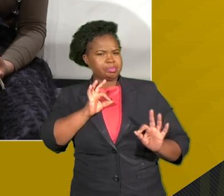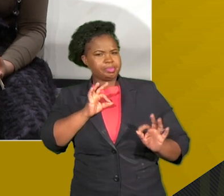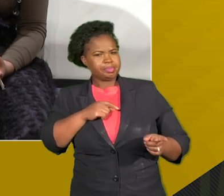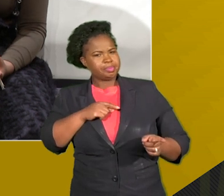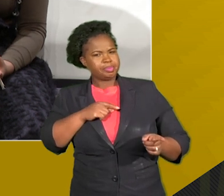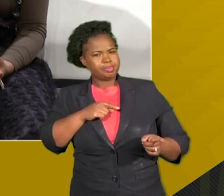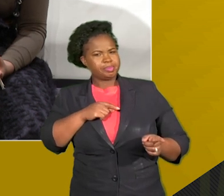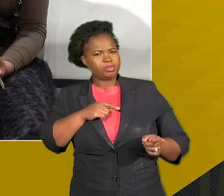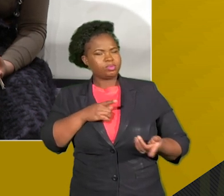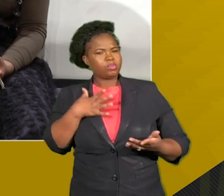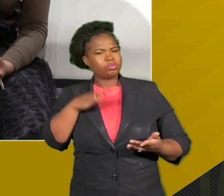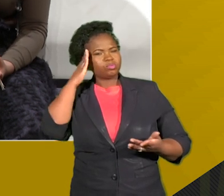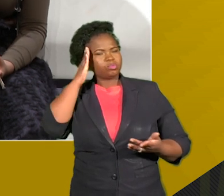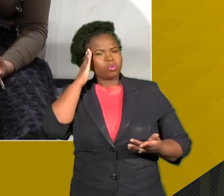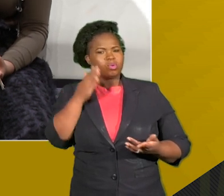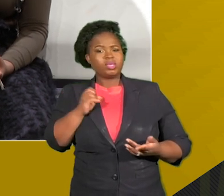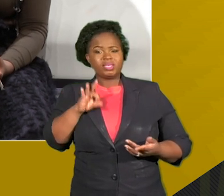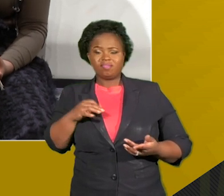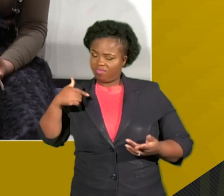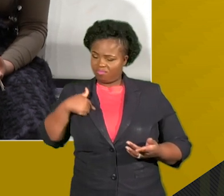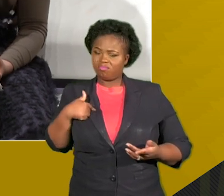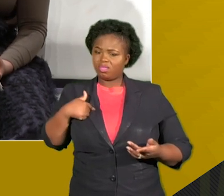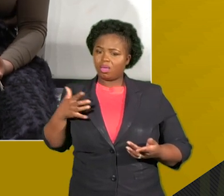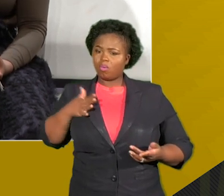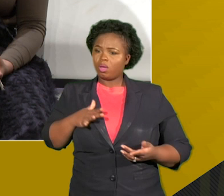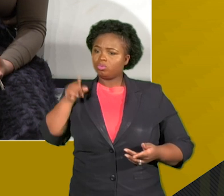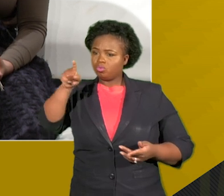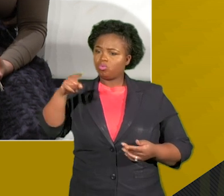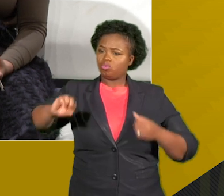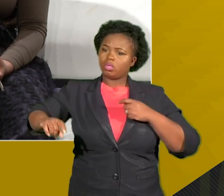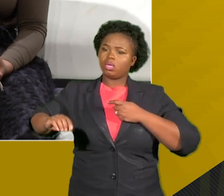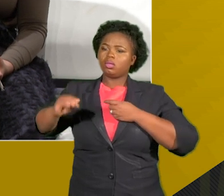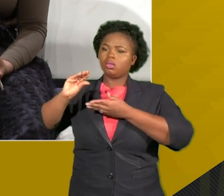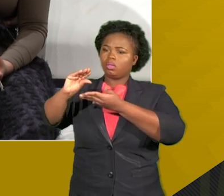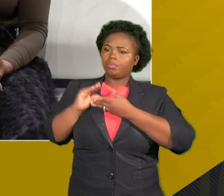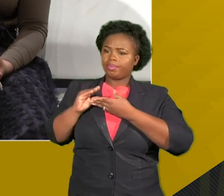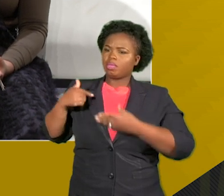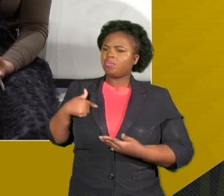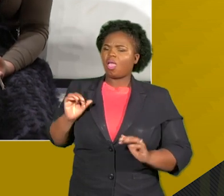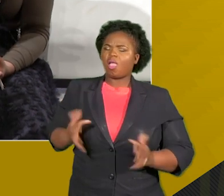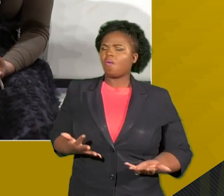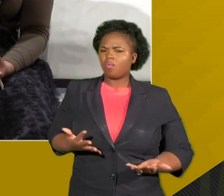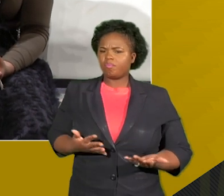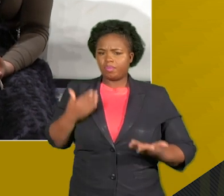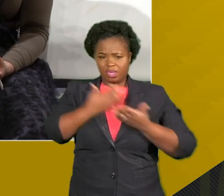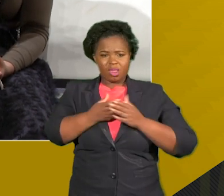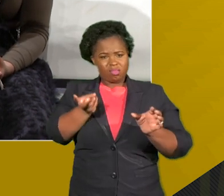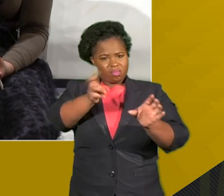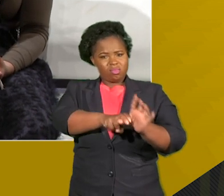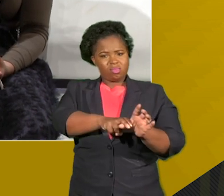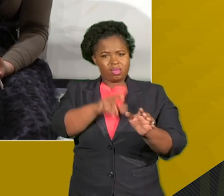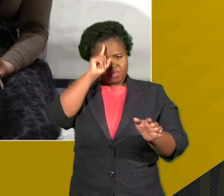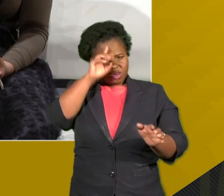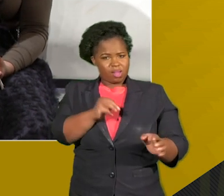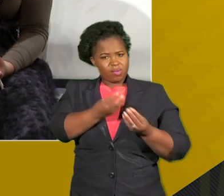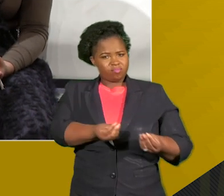or the understand gore na ge nka ba kilikini ke tadile an NPO. Ke a gona go tla national ga